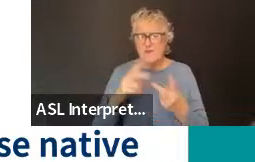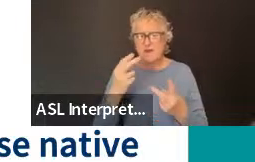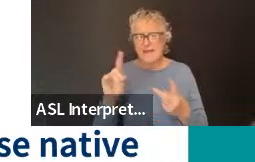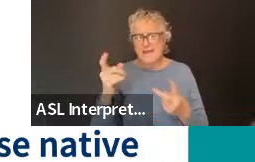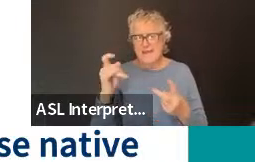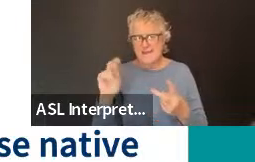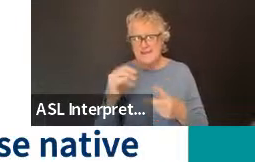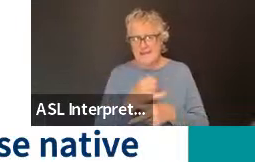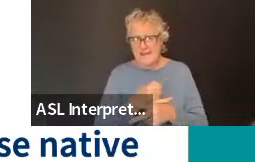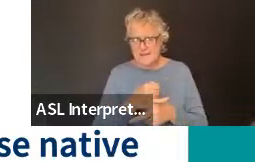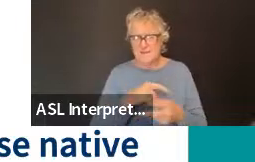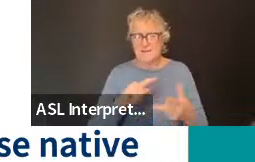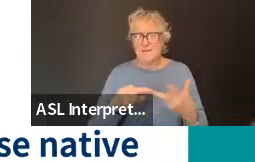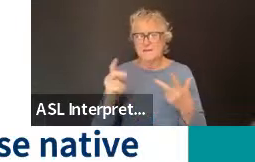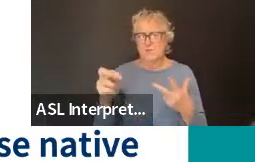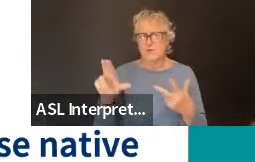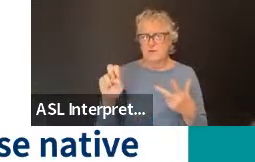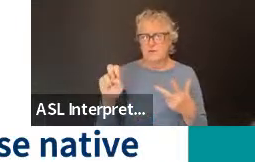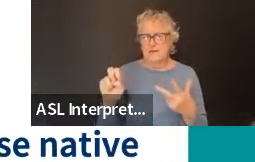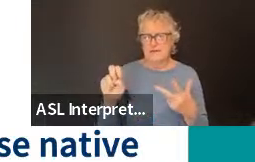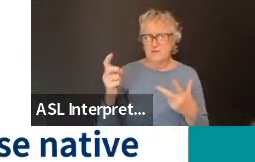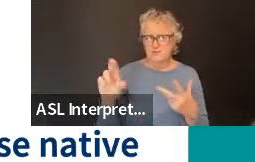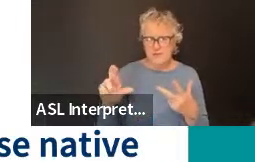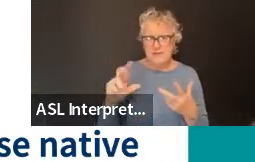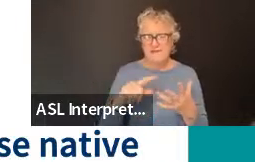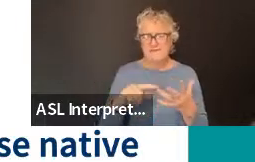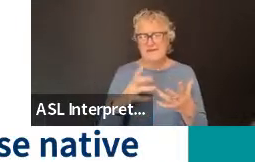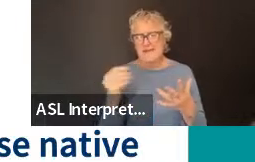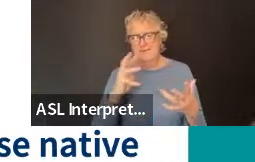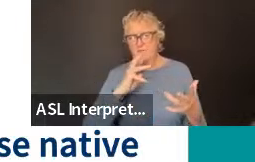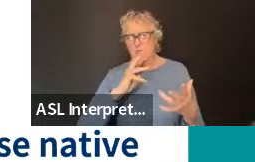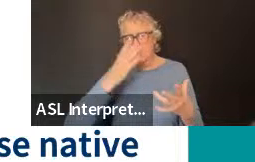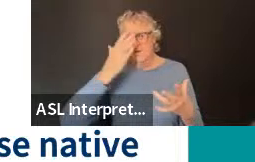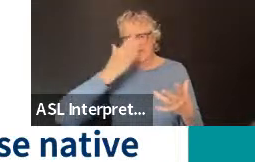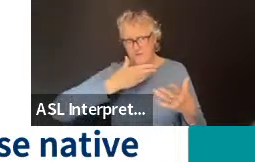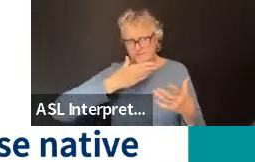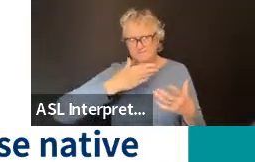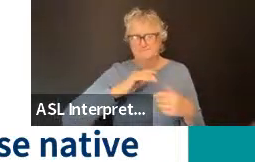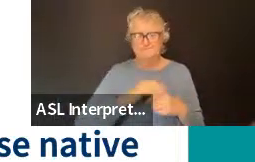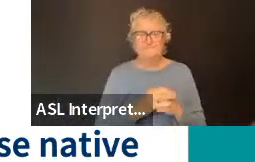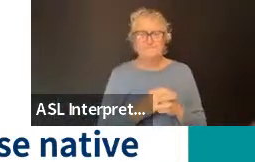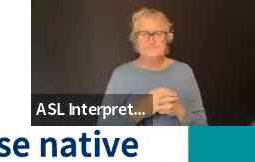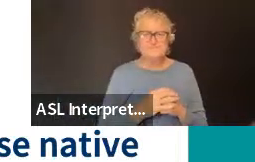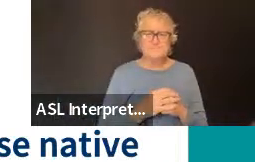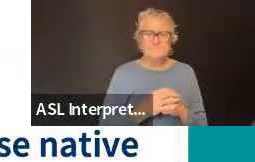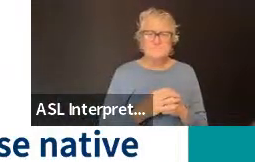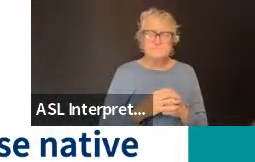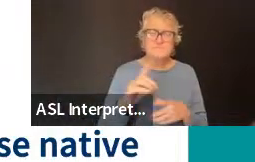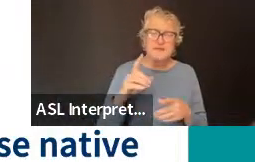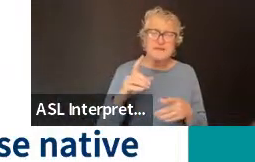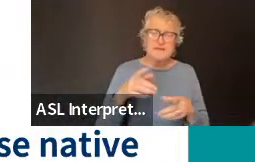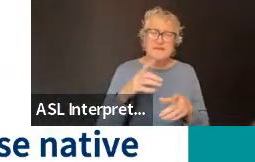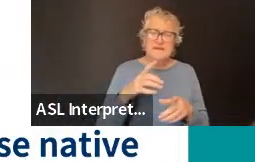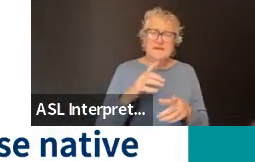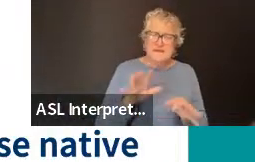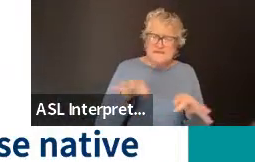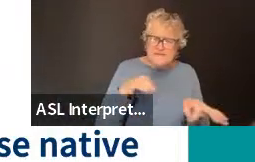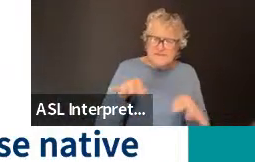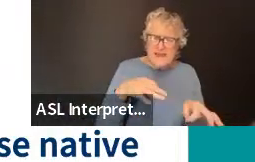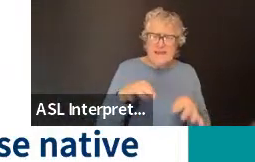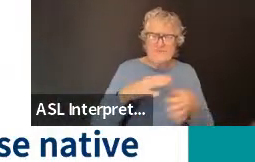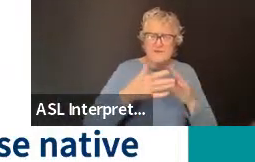and the waterfront. Define community connectors, the freeway lid, near Evergreen and the waterfront.